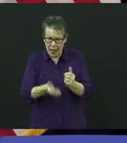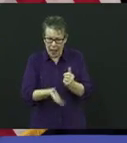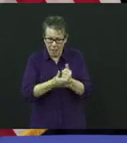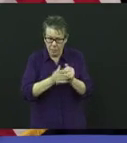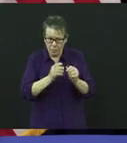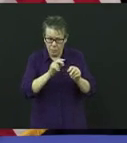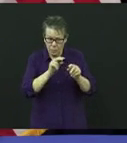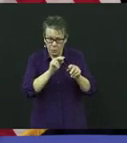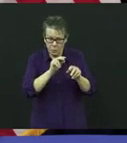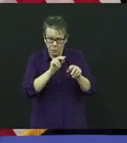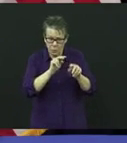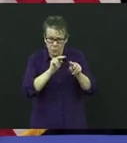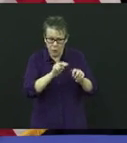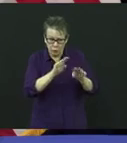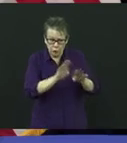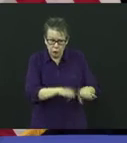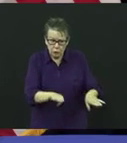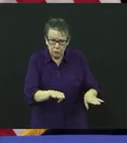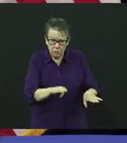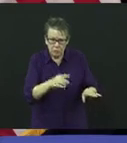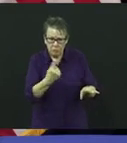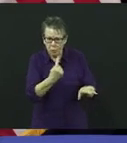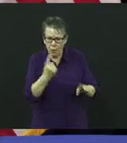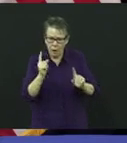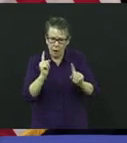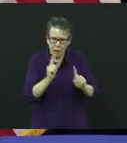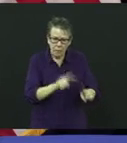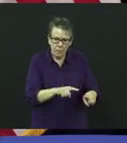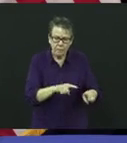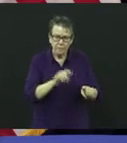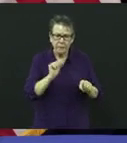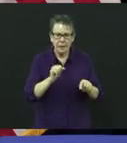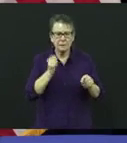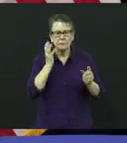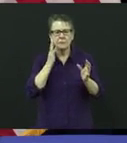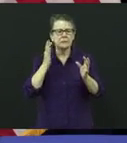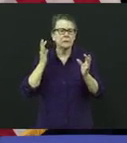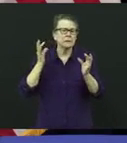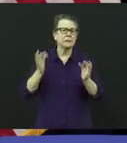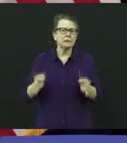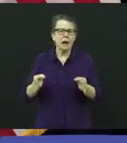daycare more broadly. Somebody told me 85% of daycare was already shut in the